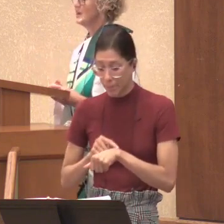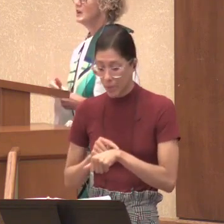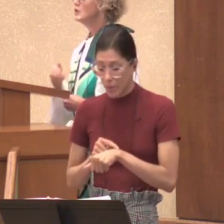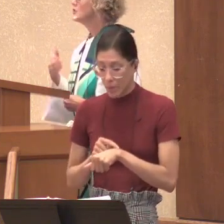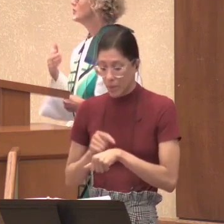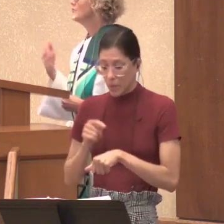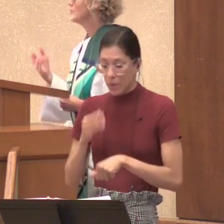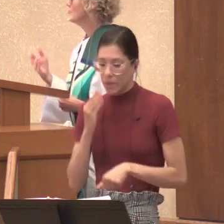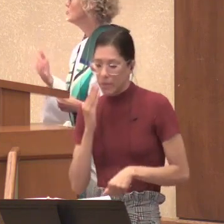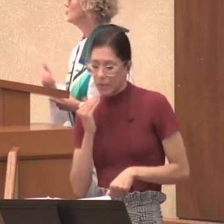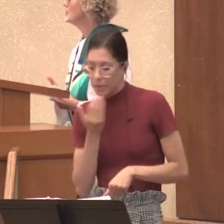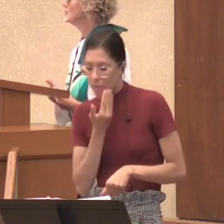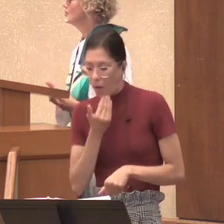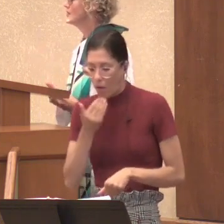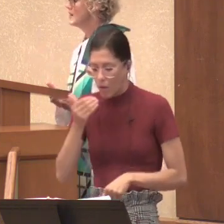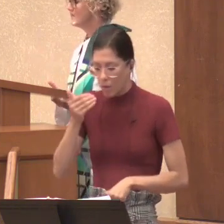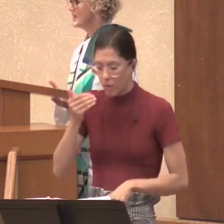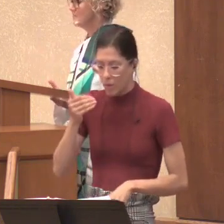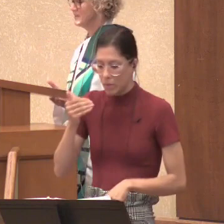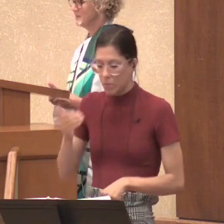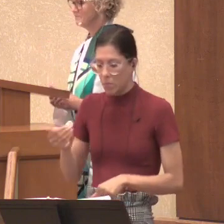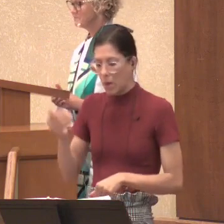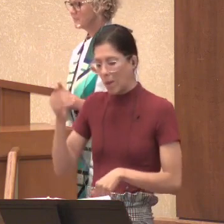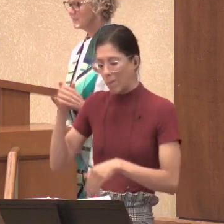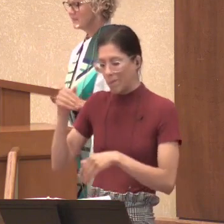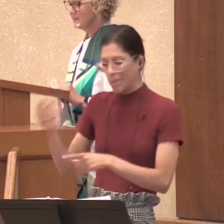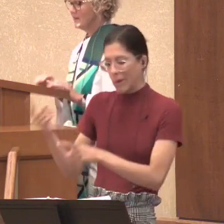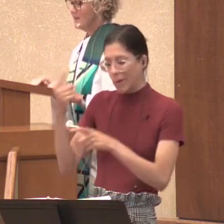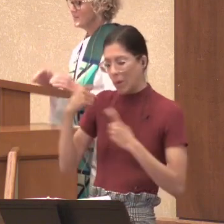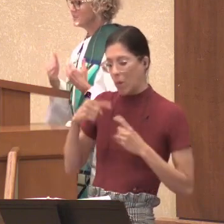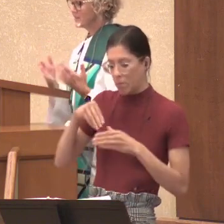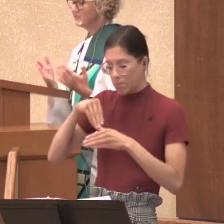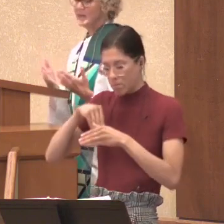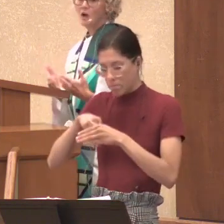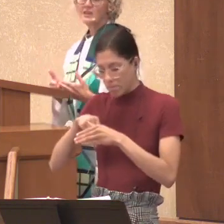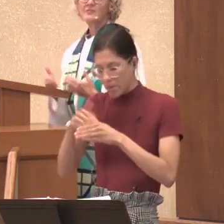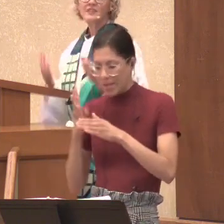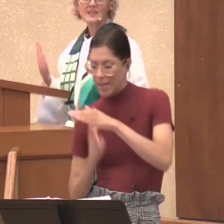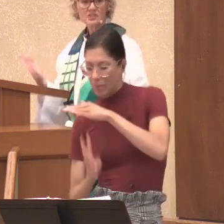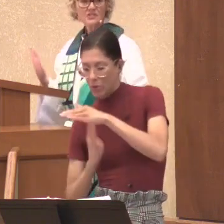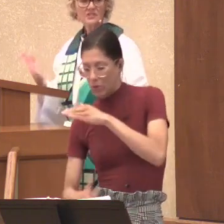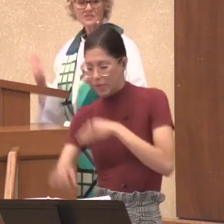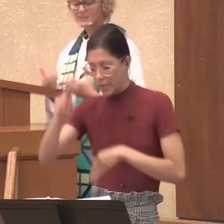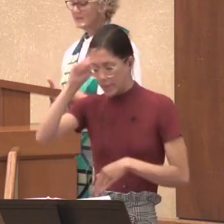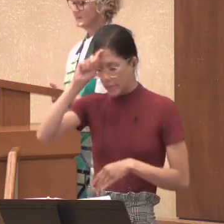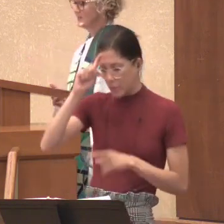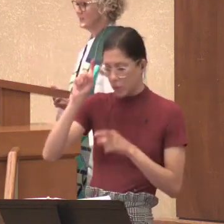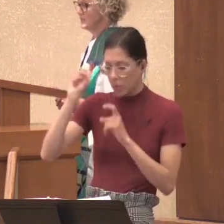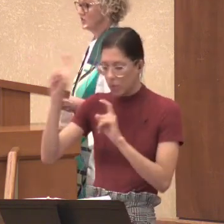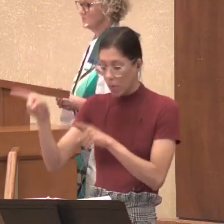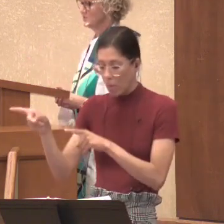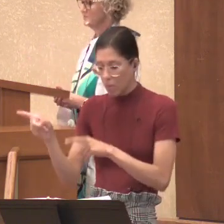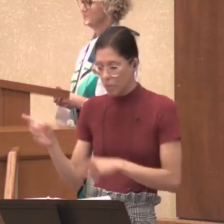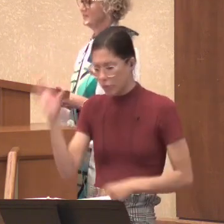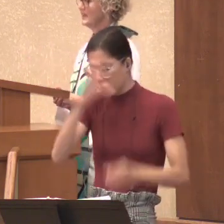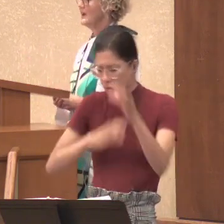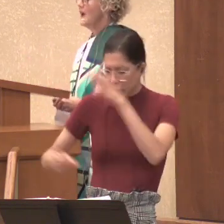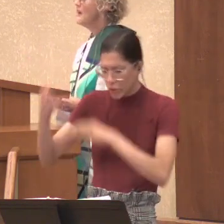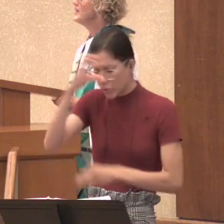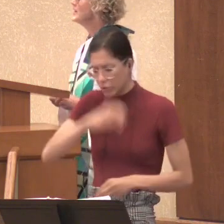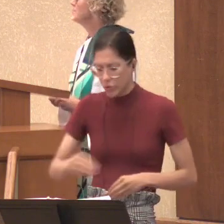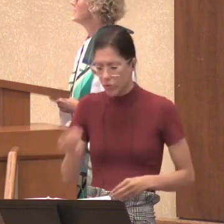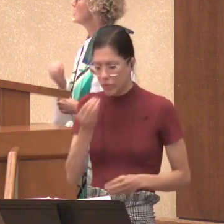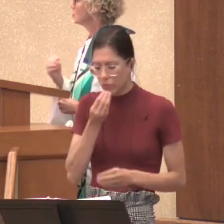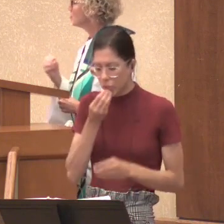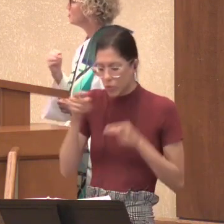immigrants, looking for food during a famine. They settled down, and then they just stayed in Egypt.